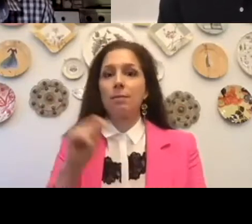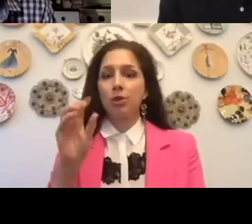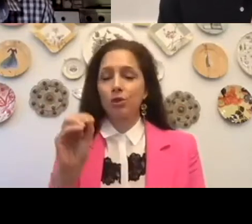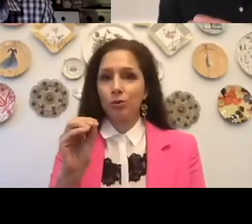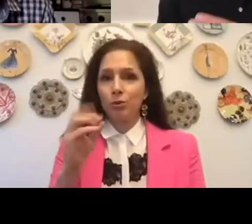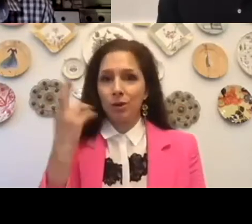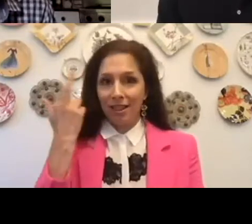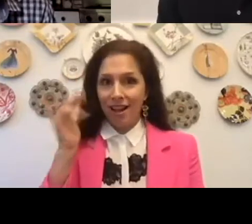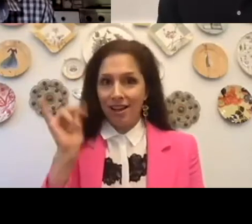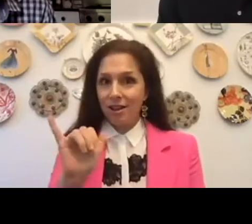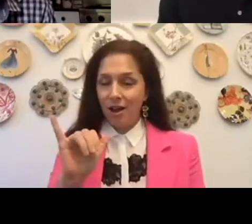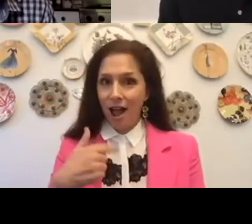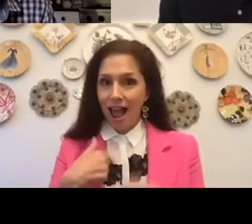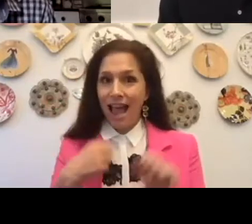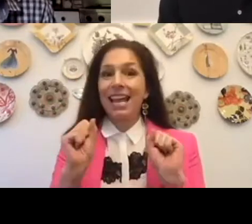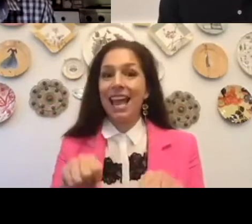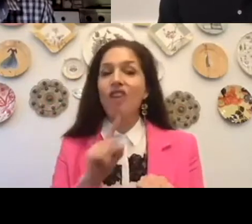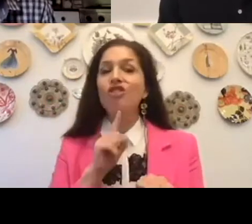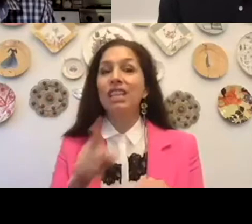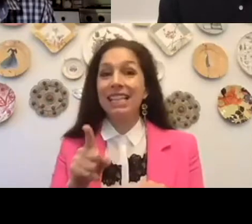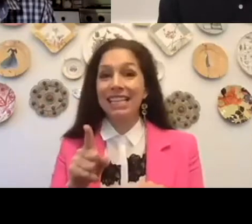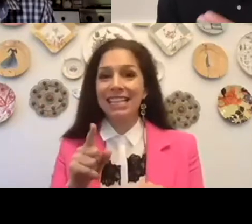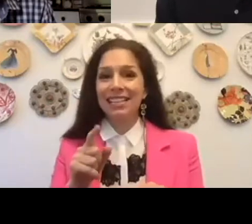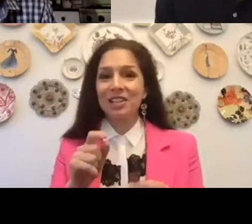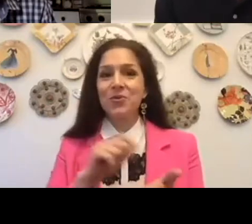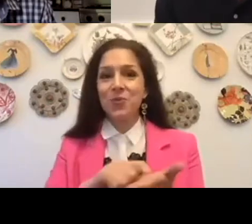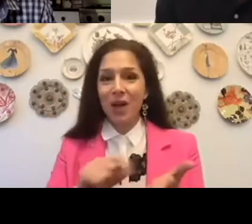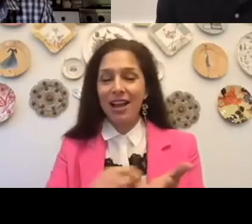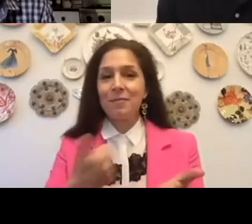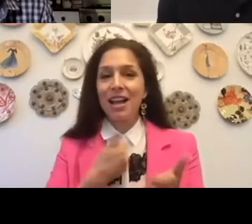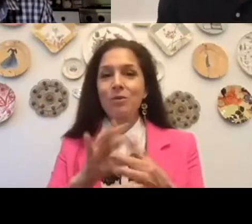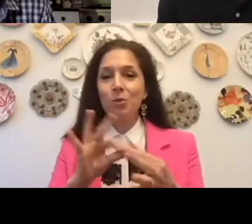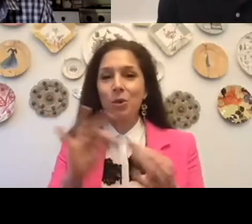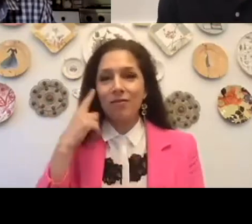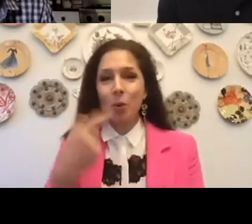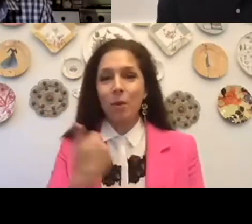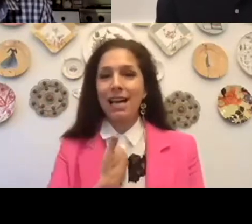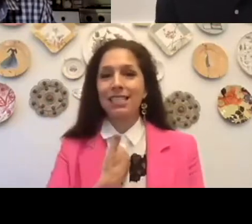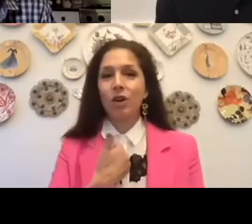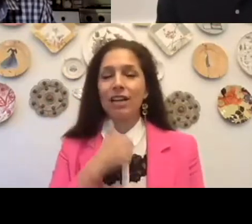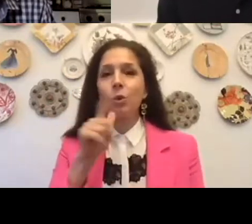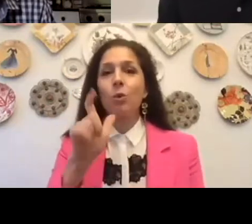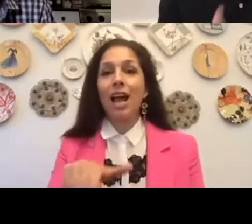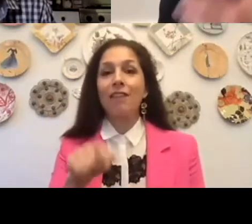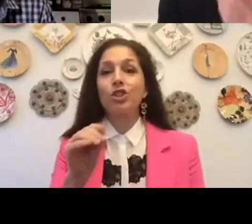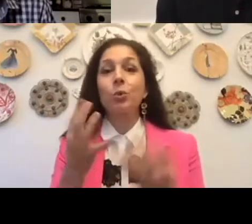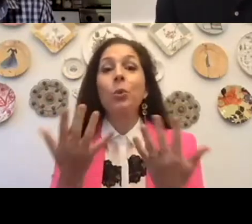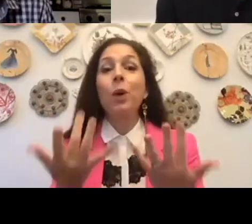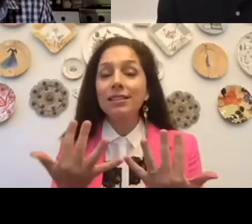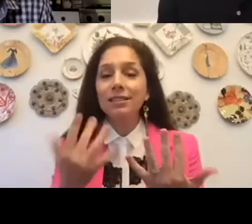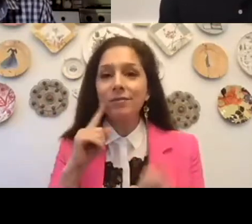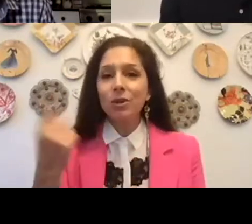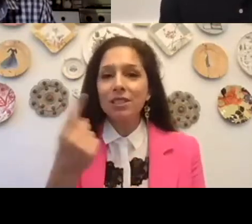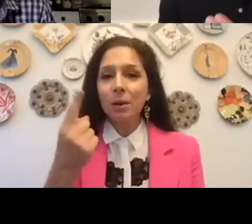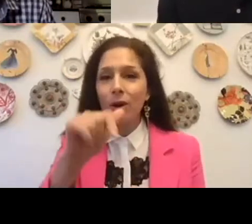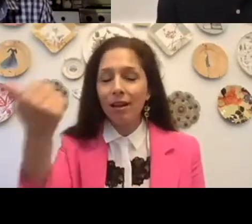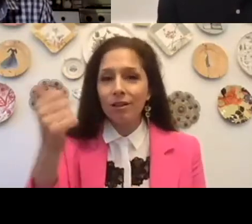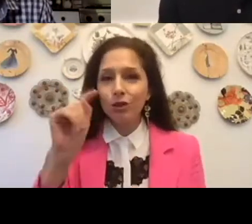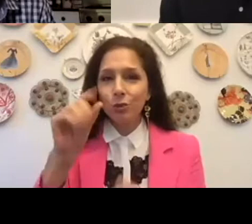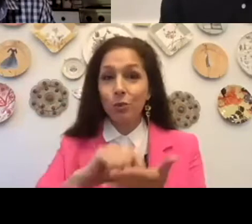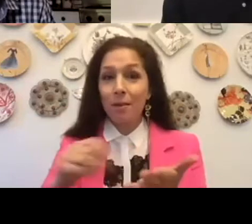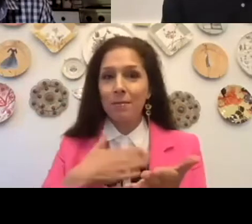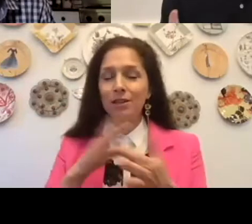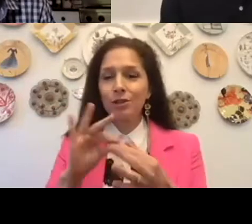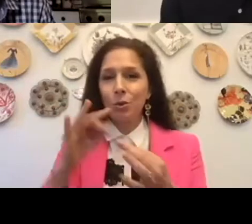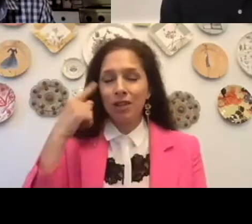think it took me a long time to realize that I can actually write my own story, write a story for myself. I don't have to wait